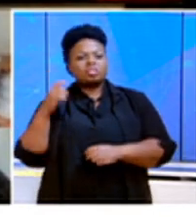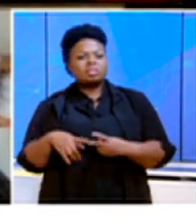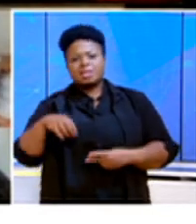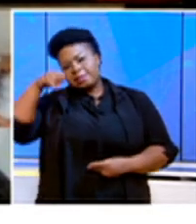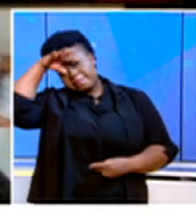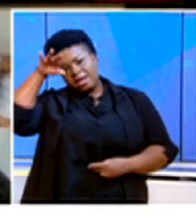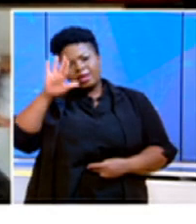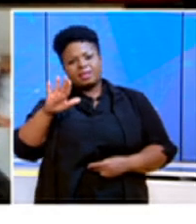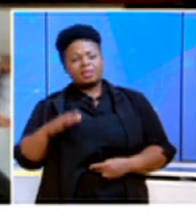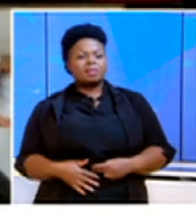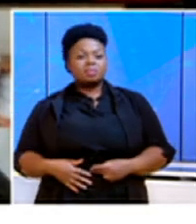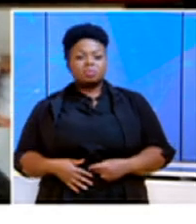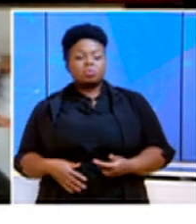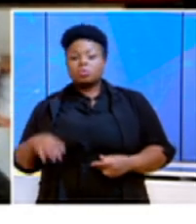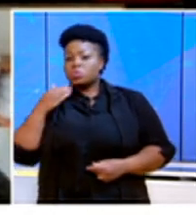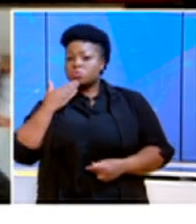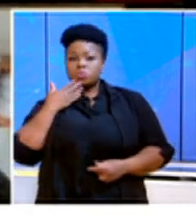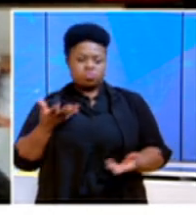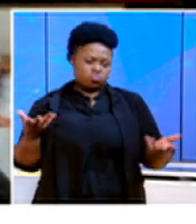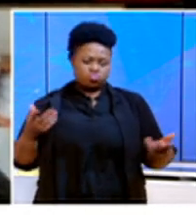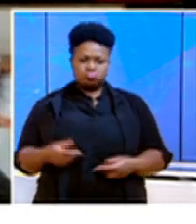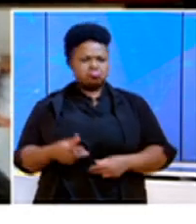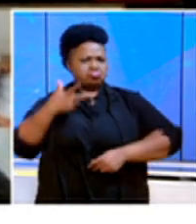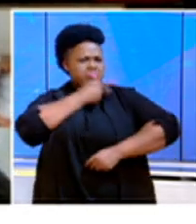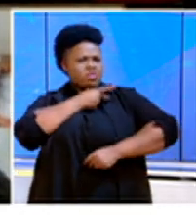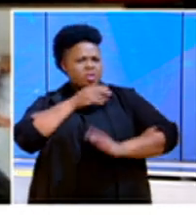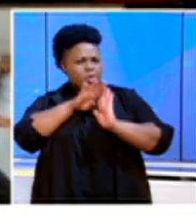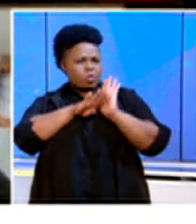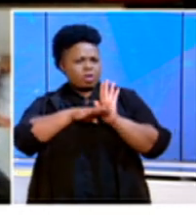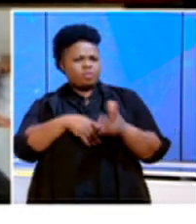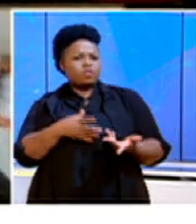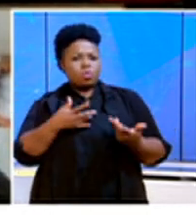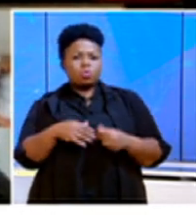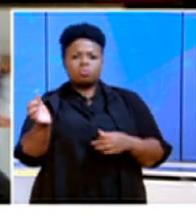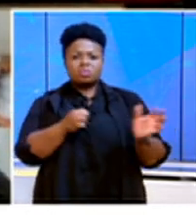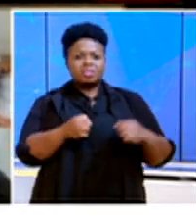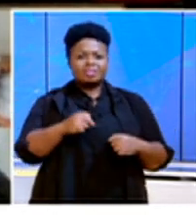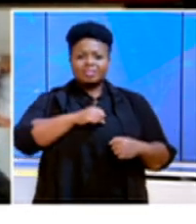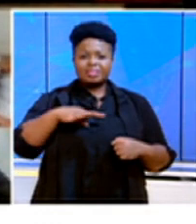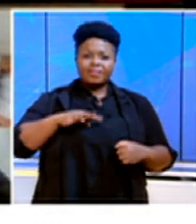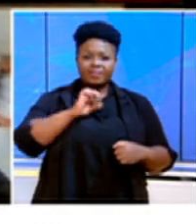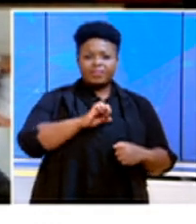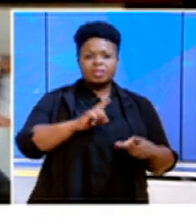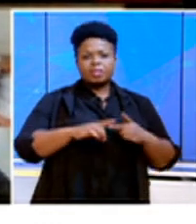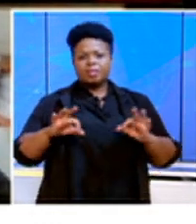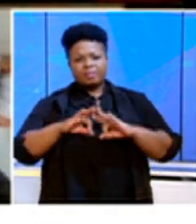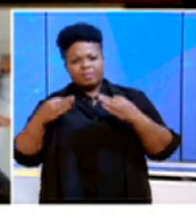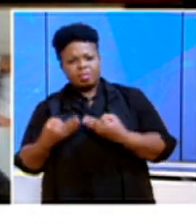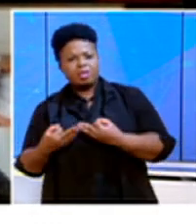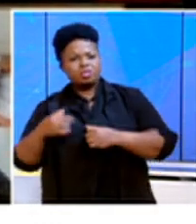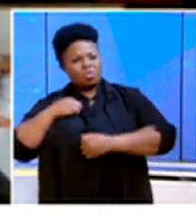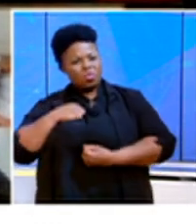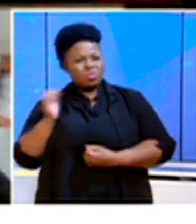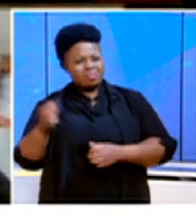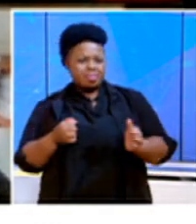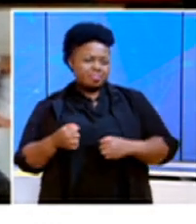mining industry, for instance, who could have run their own vaccination program for both their employees and the families of their